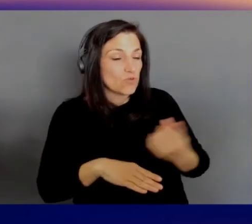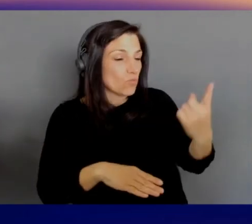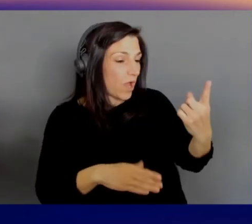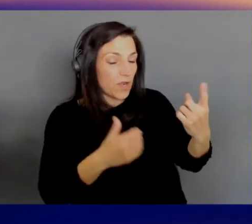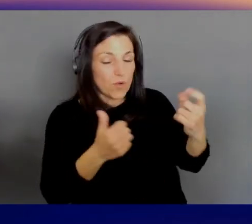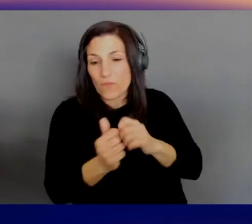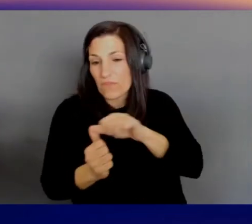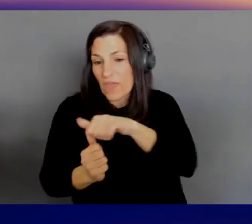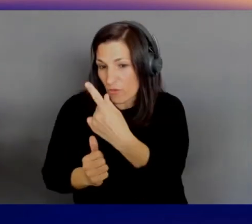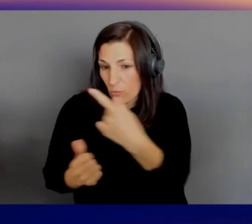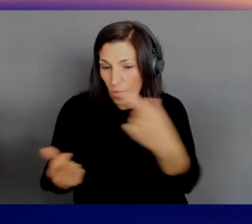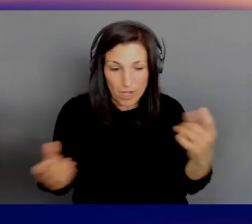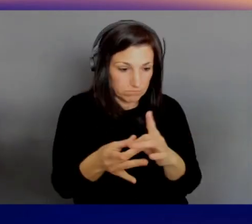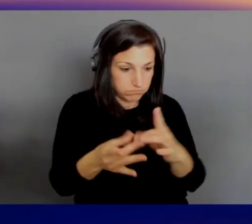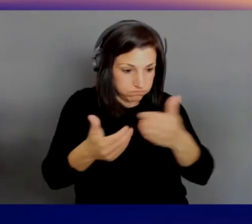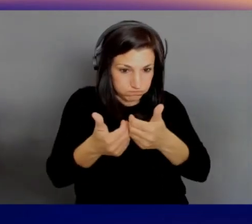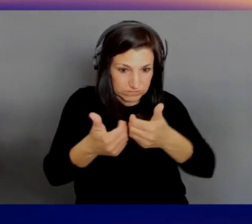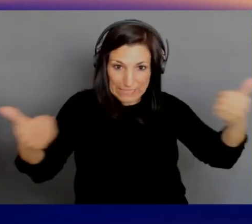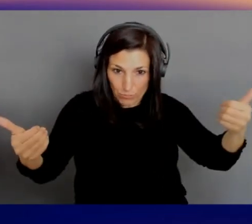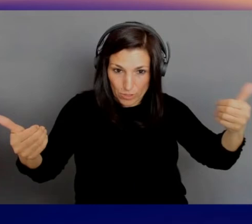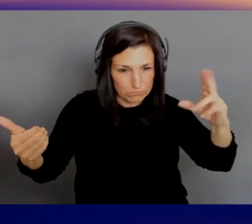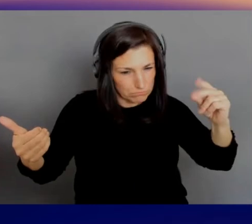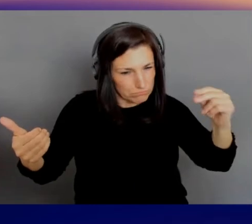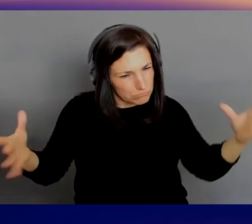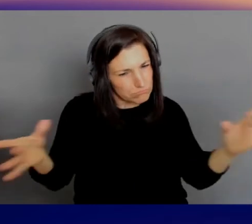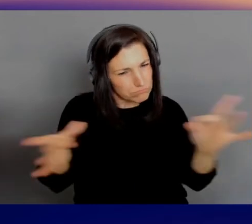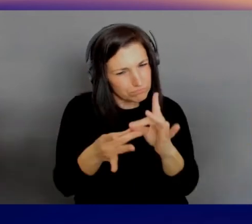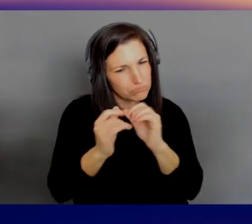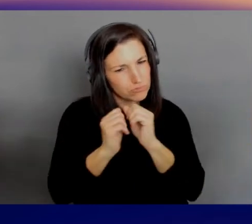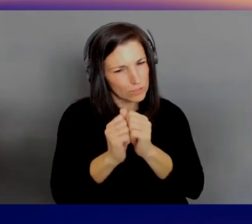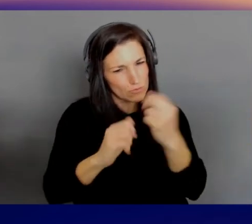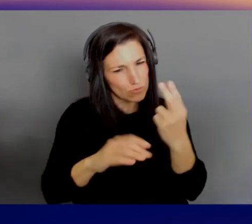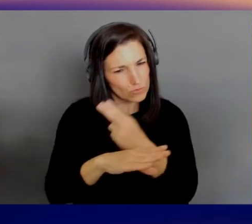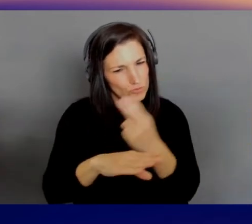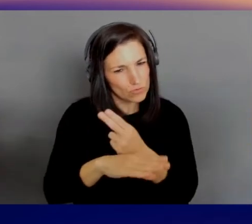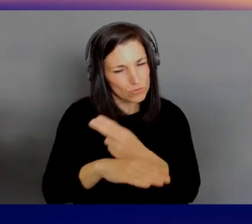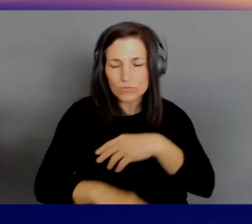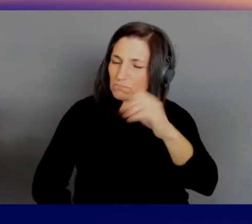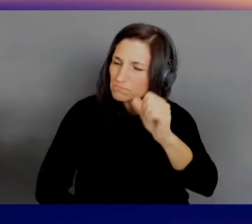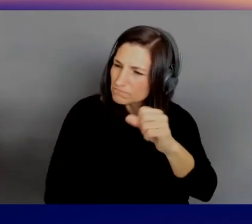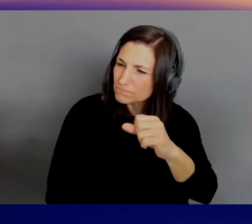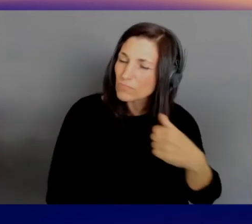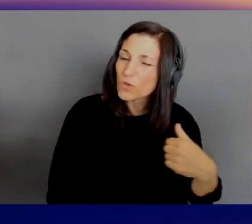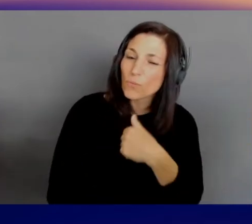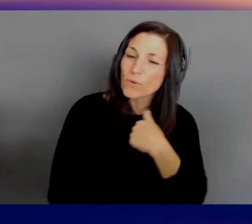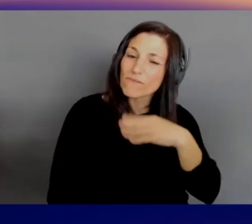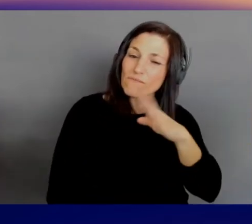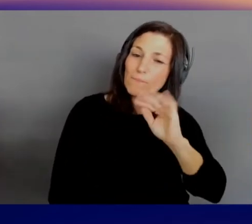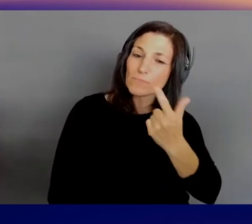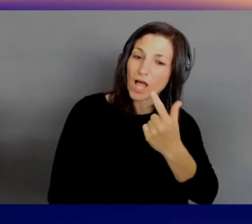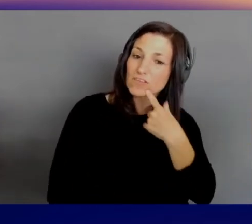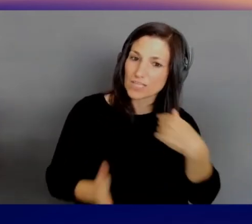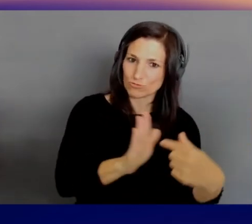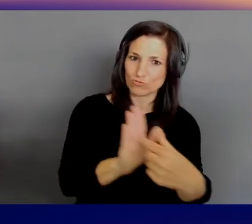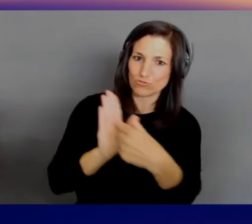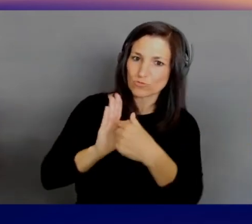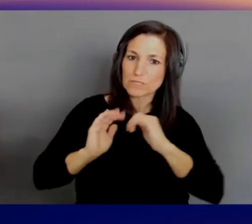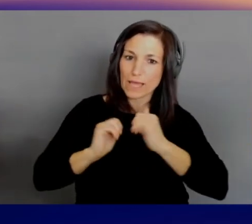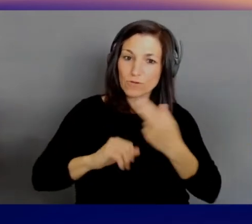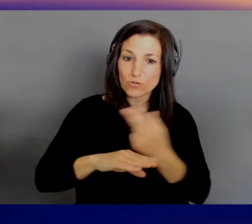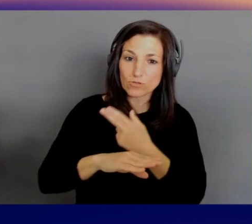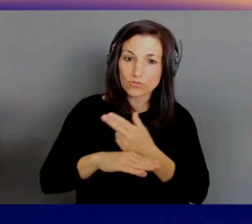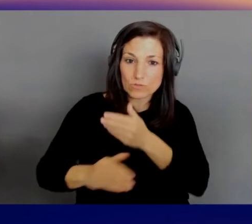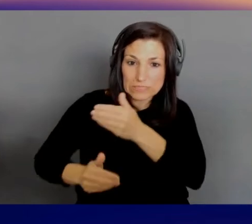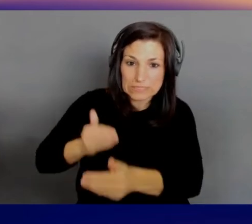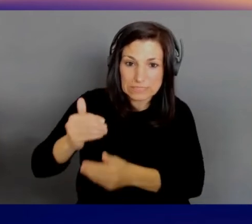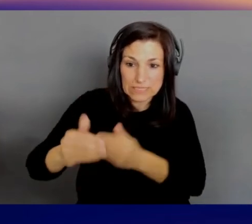together. We have a business, we have a blog which showcases that how you can use Step Function, which invokes